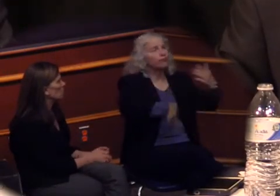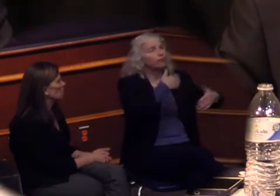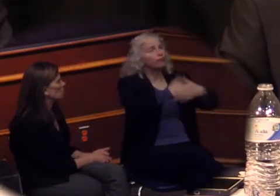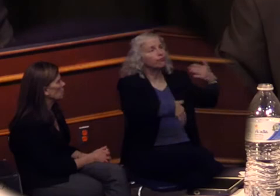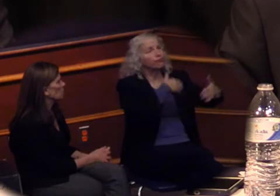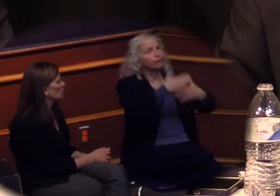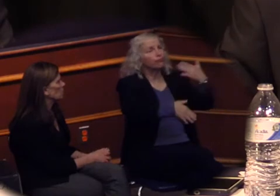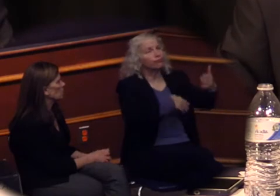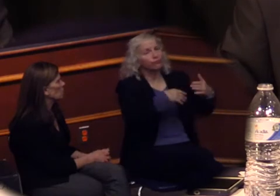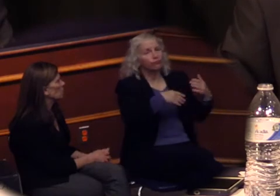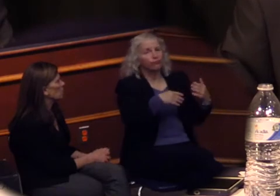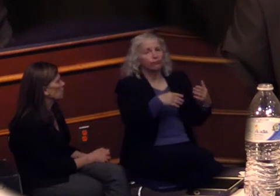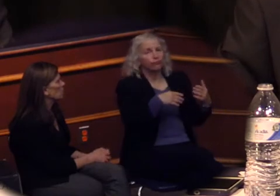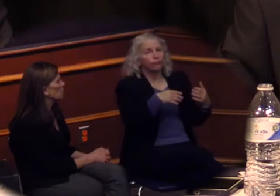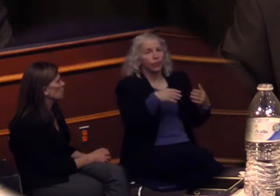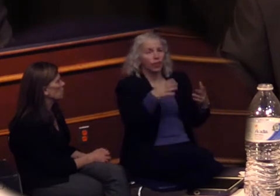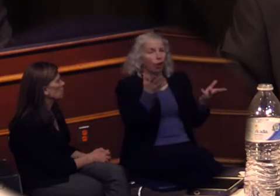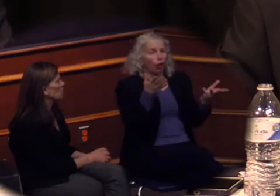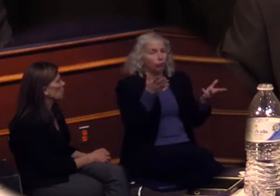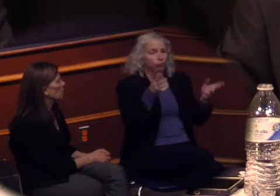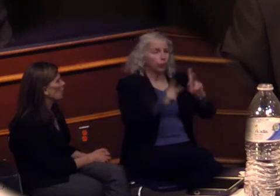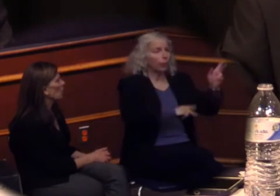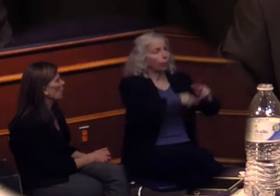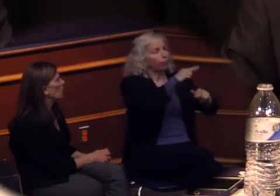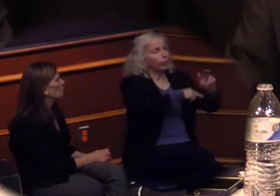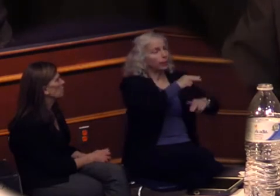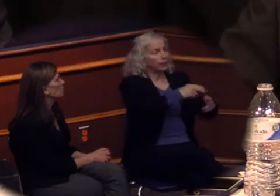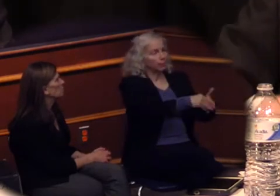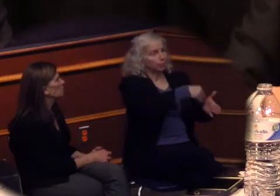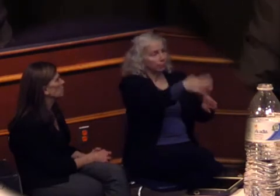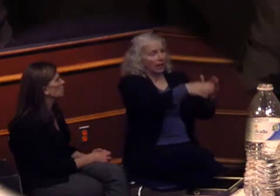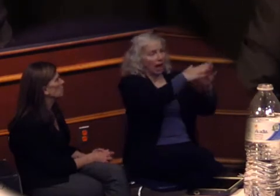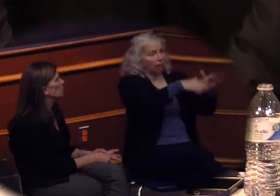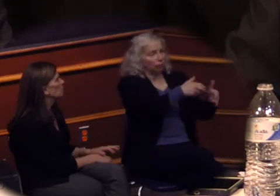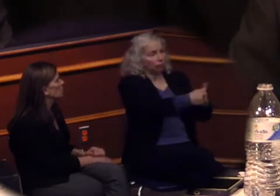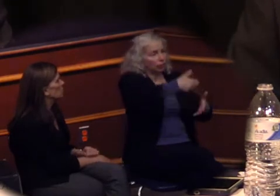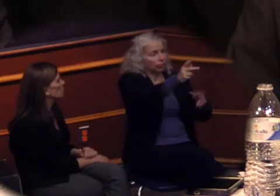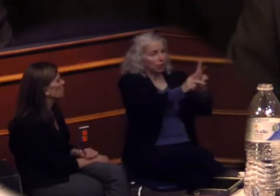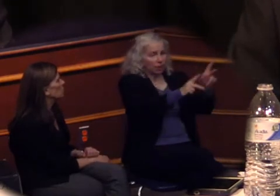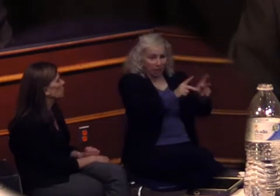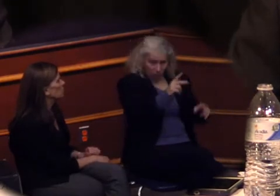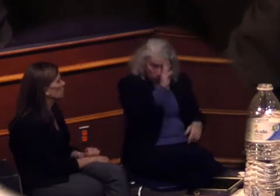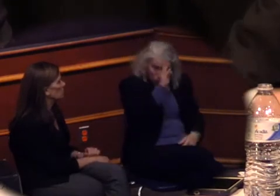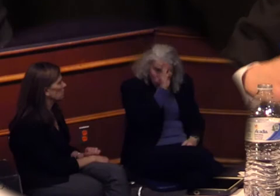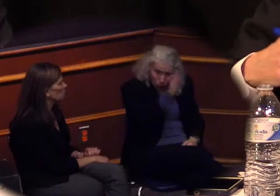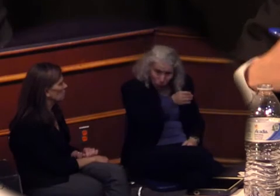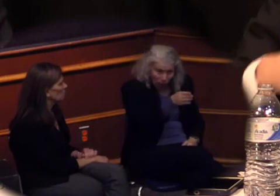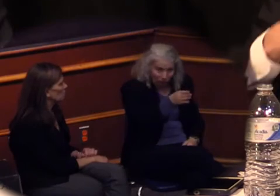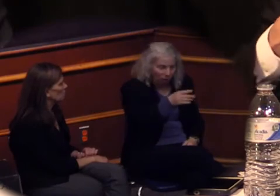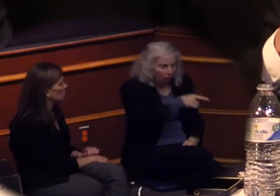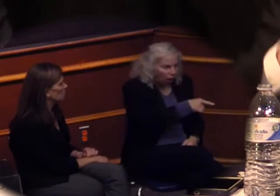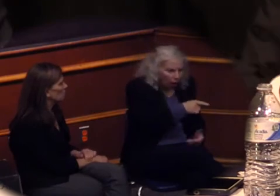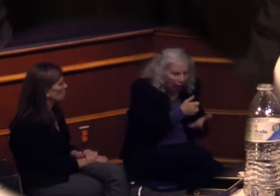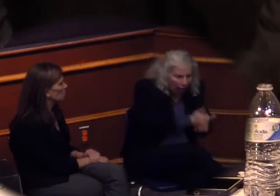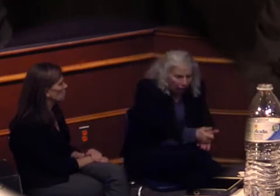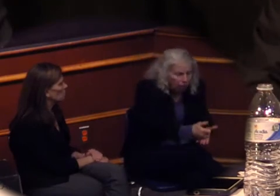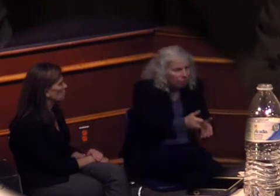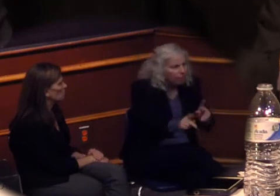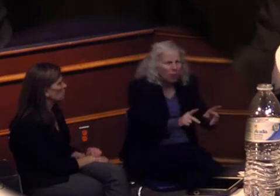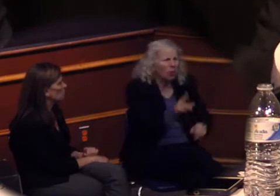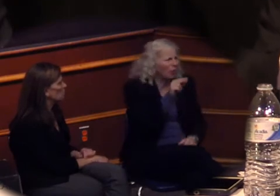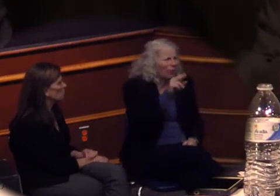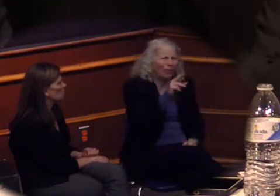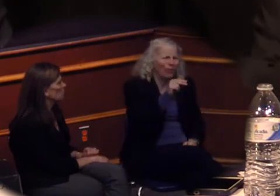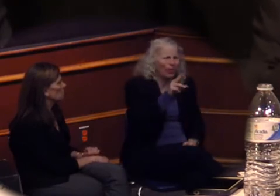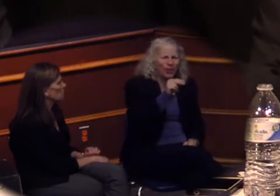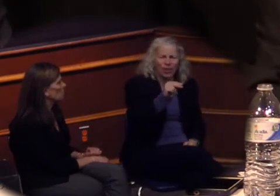Markets build expensive housing for rich people. And so, you have to have the government step in in order to take clear